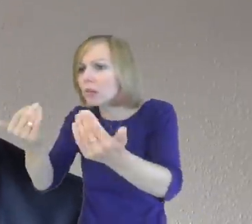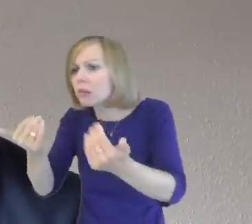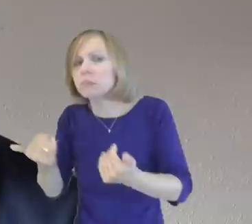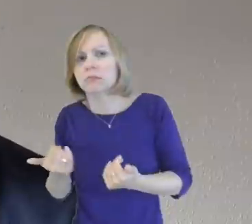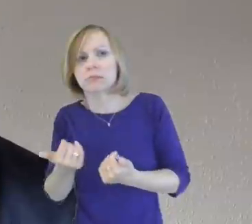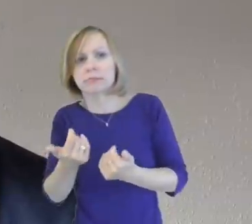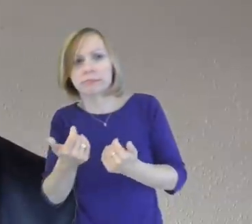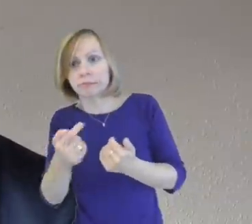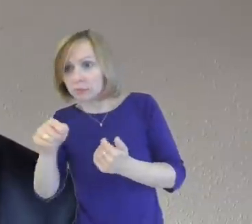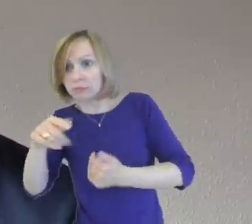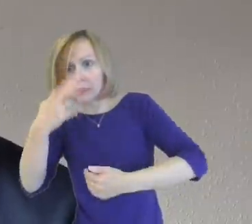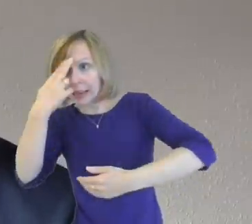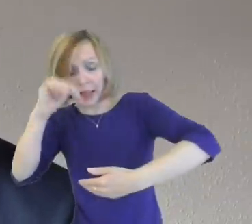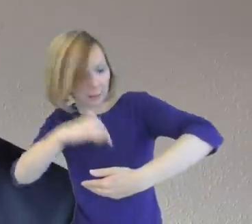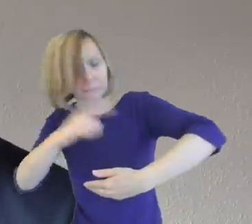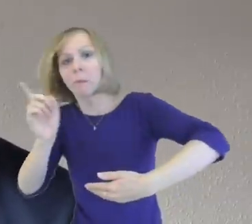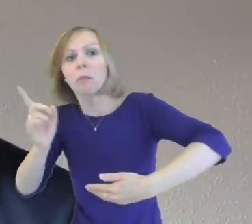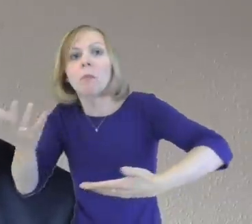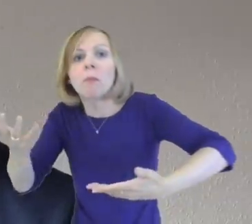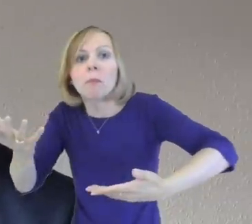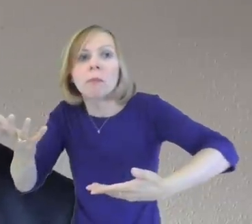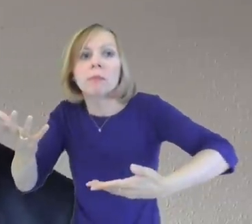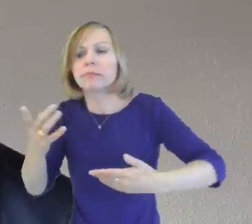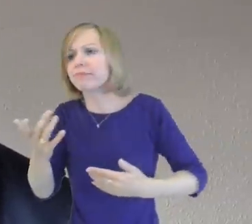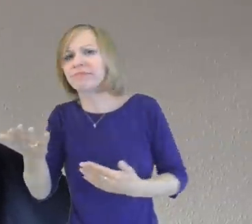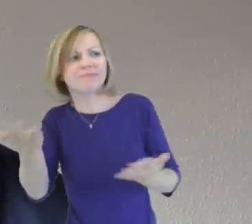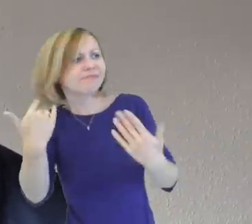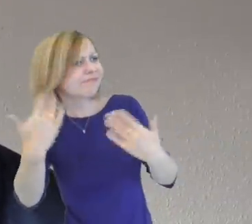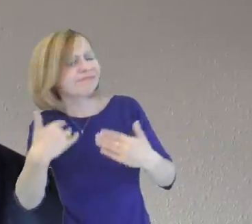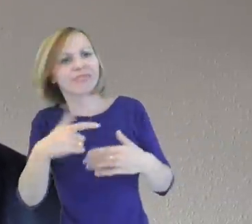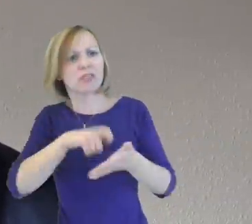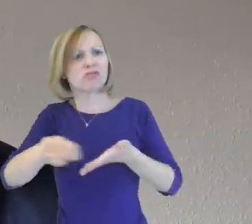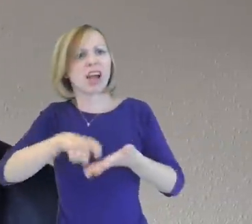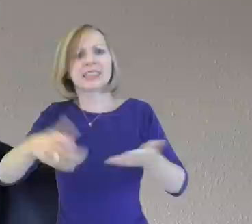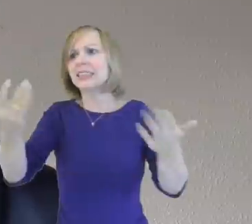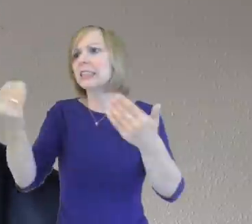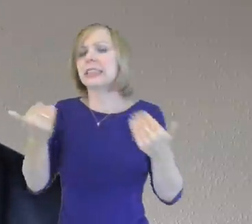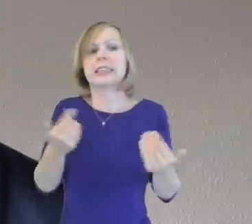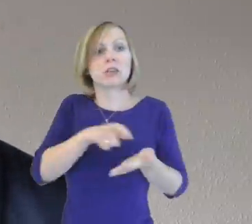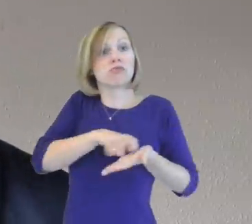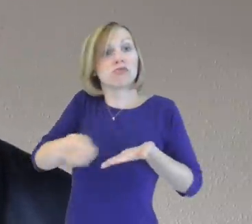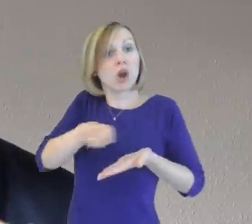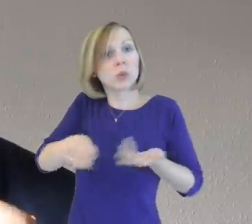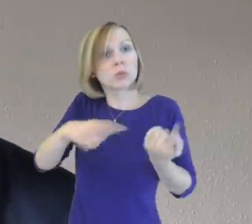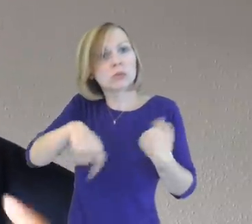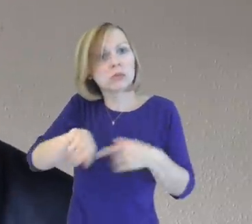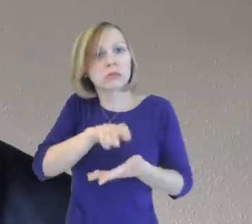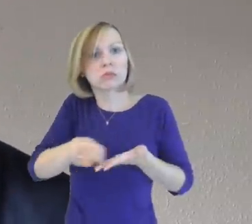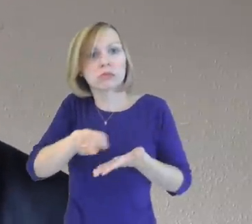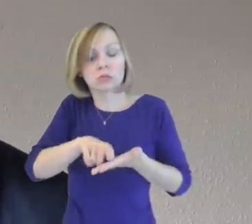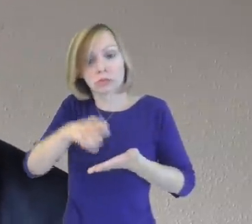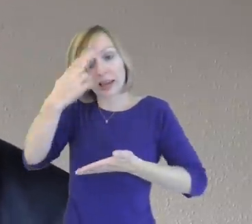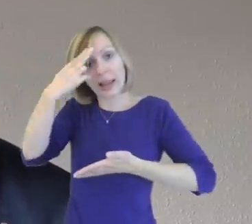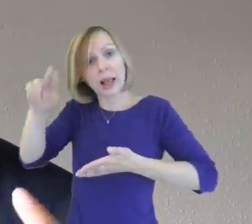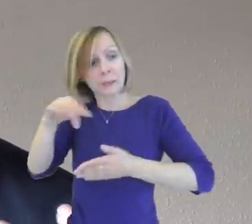father how he would have him called. And he asked for a writing table and wrote, saying, "His